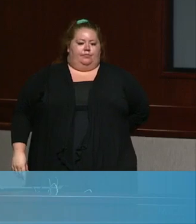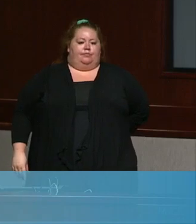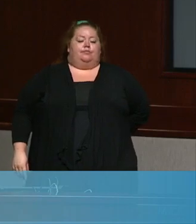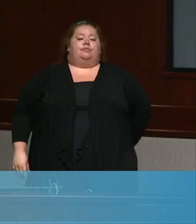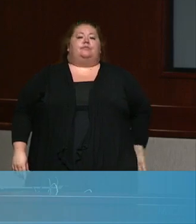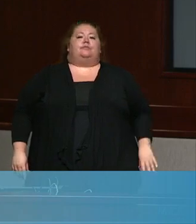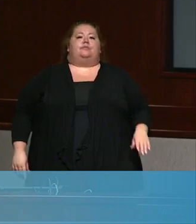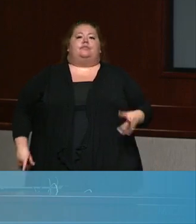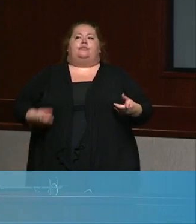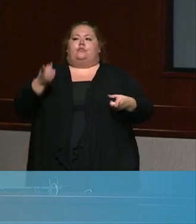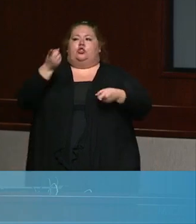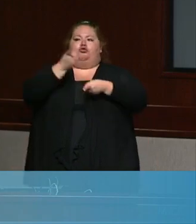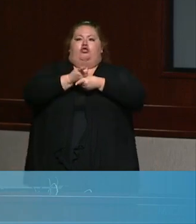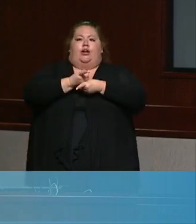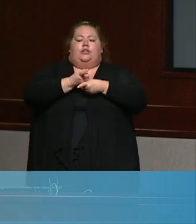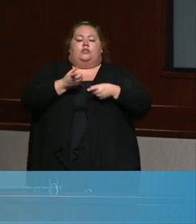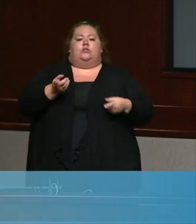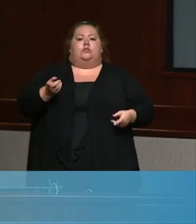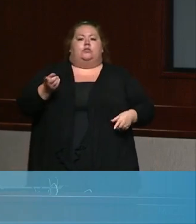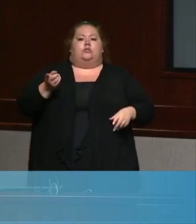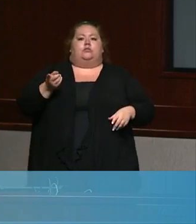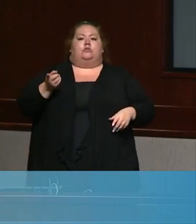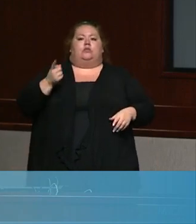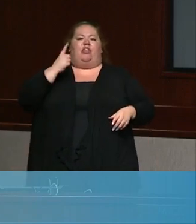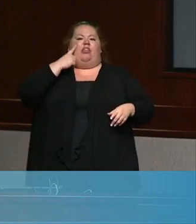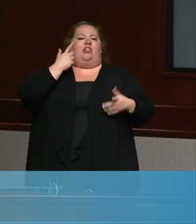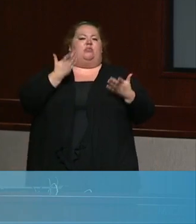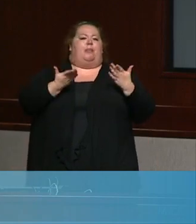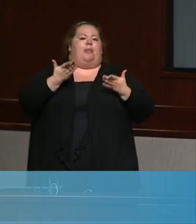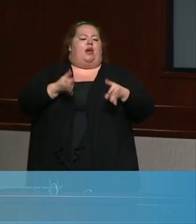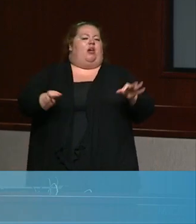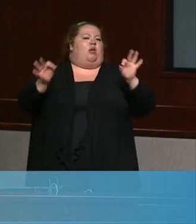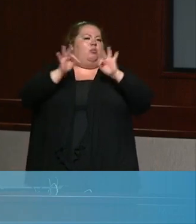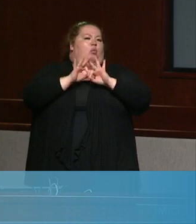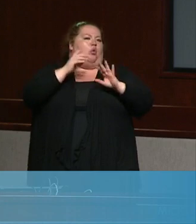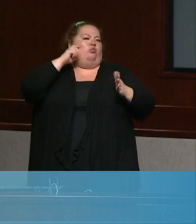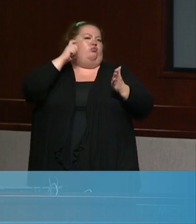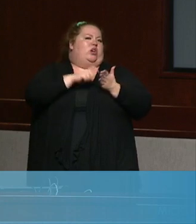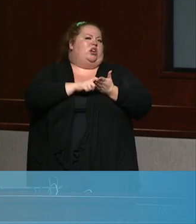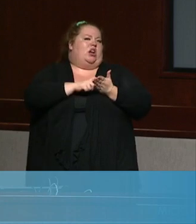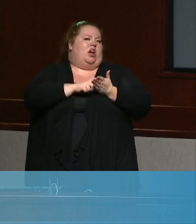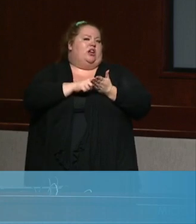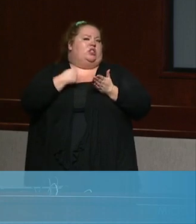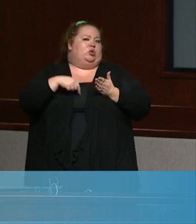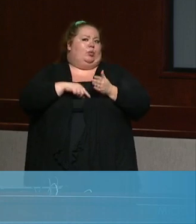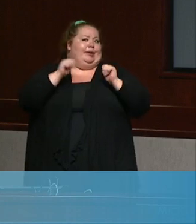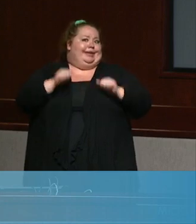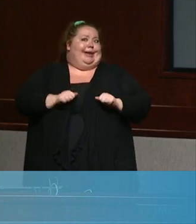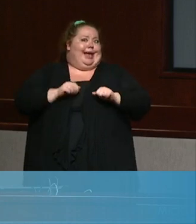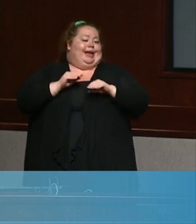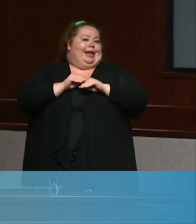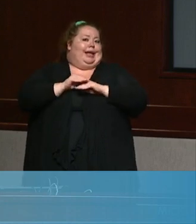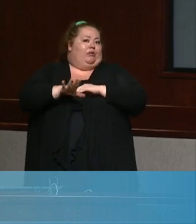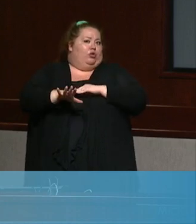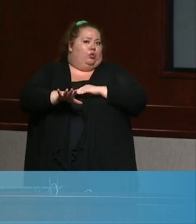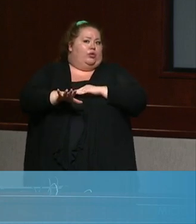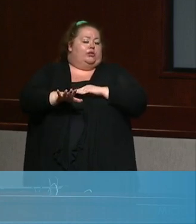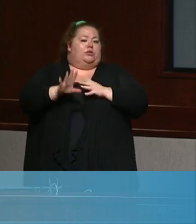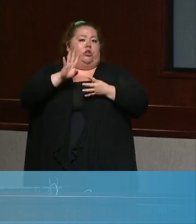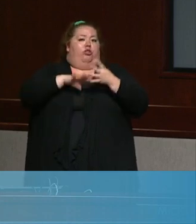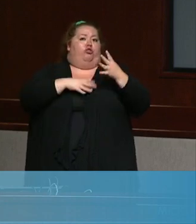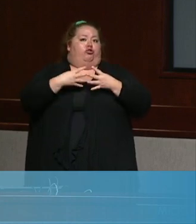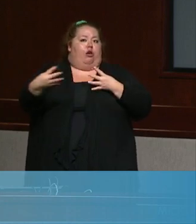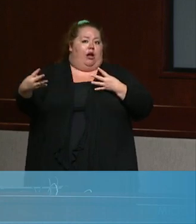JR, so you're right. I think it's important to recognize that we can influence that graph and the number of